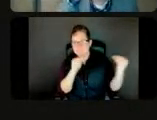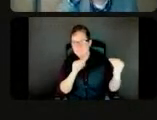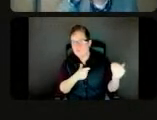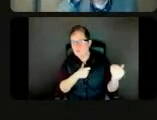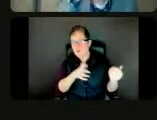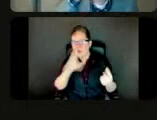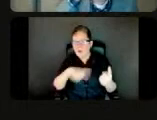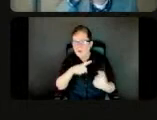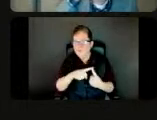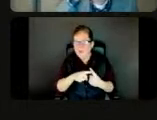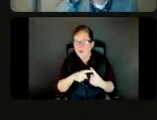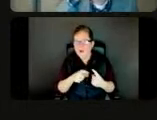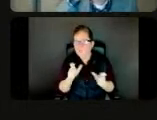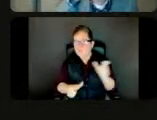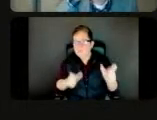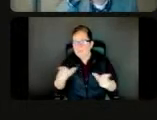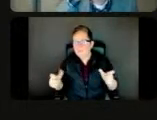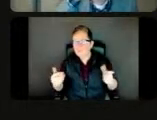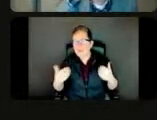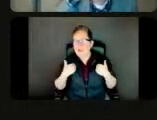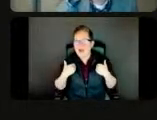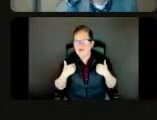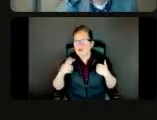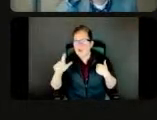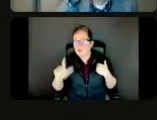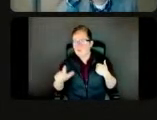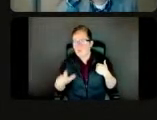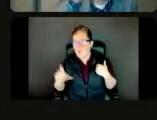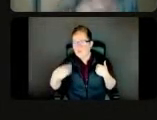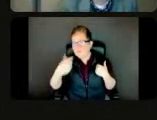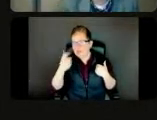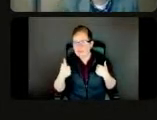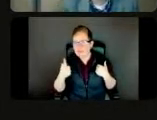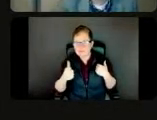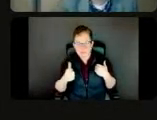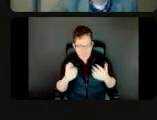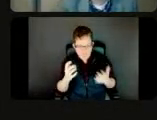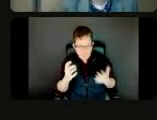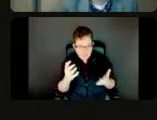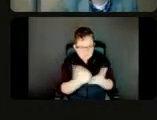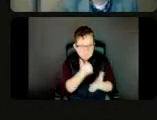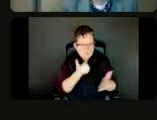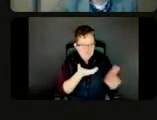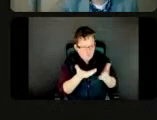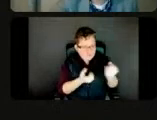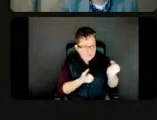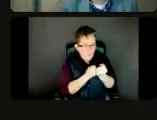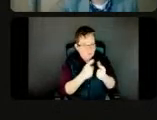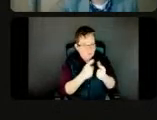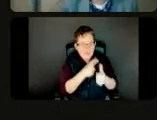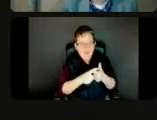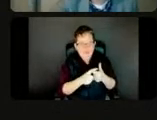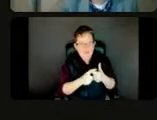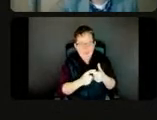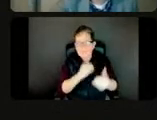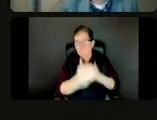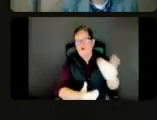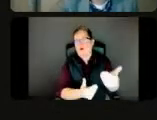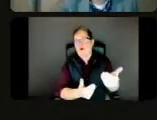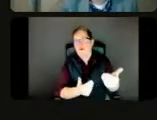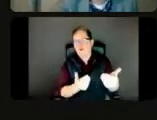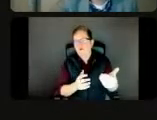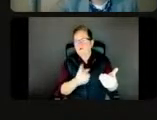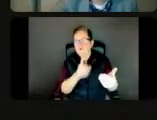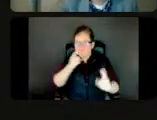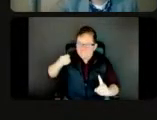people who have a low level of needs, because they get the services, they have the supports they need, and they move on. We're really talking about the people that